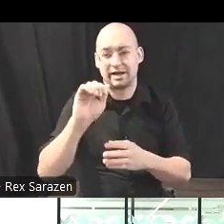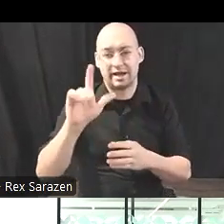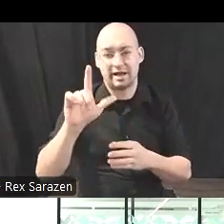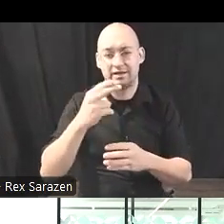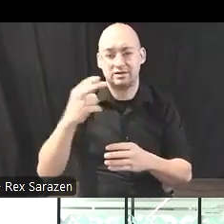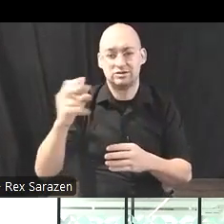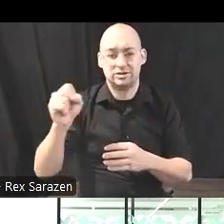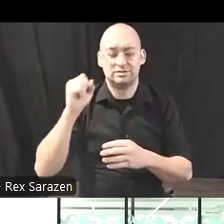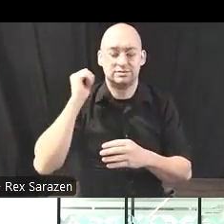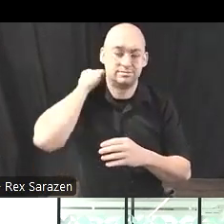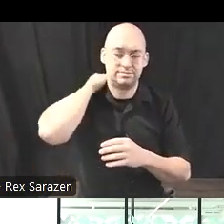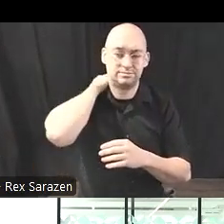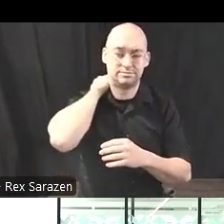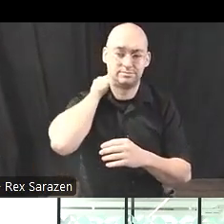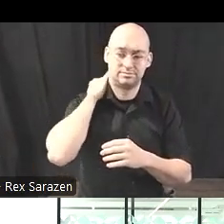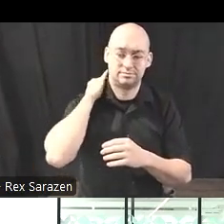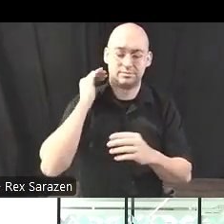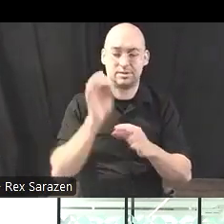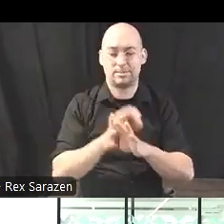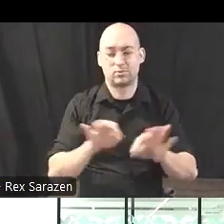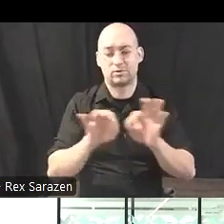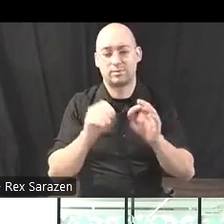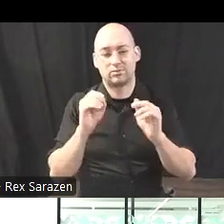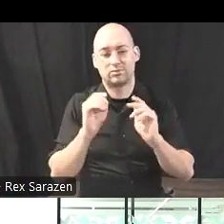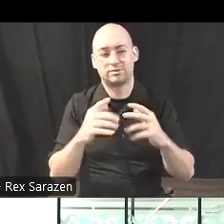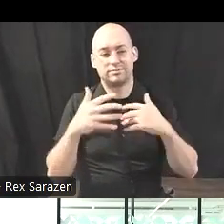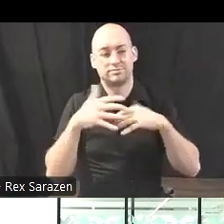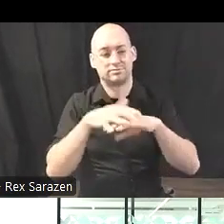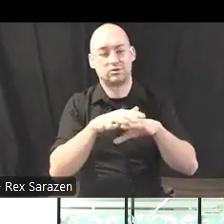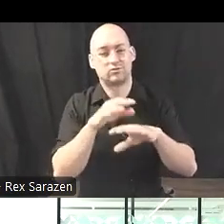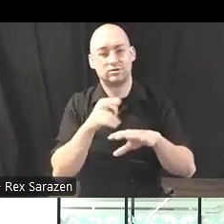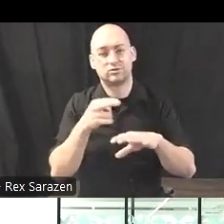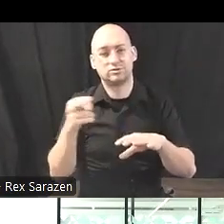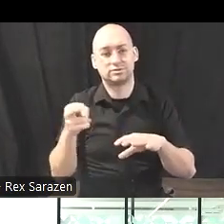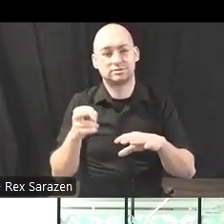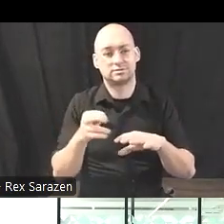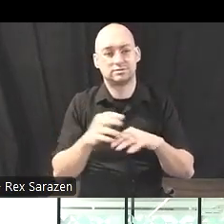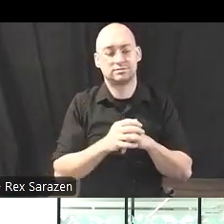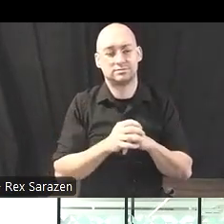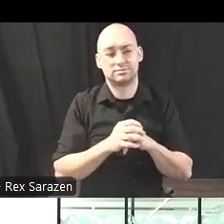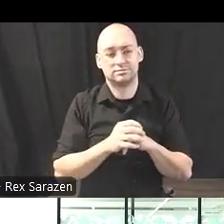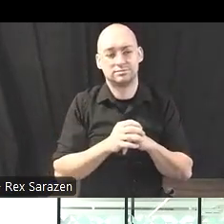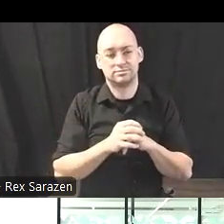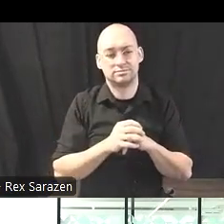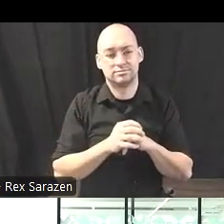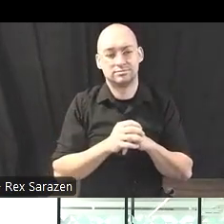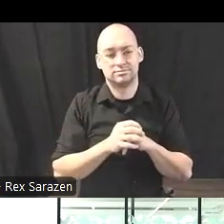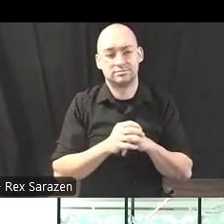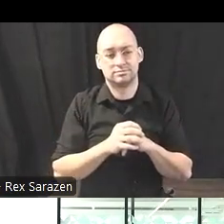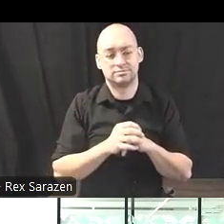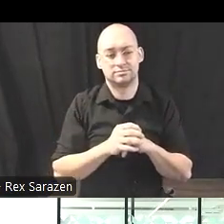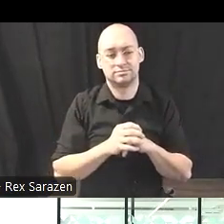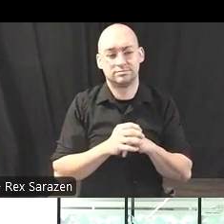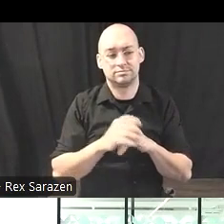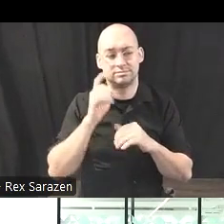provides an important opportunity to coordinate resources and to really identify the needs of these priority populations. And